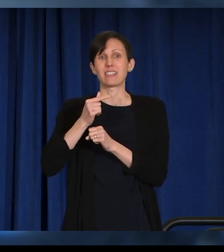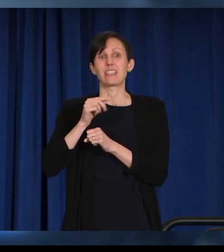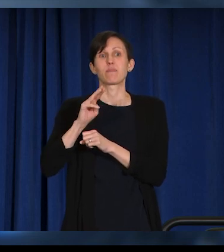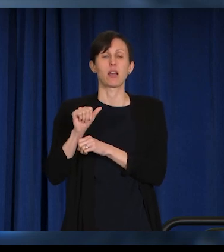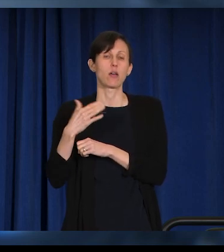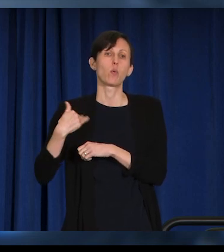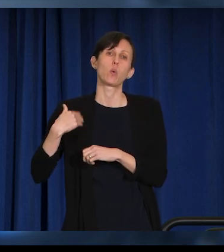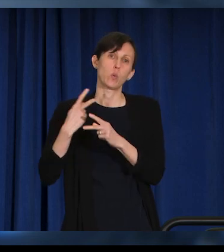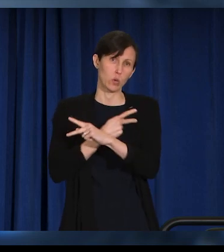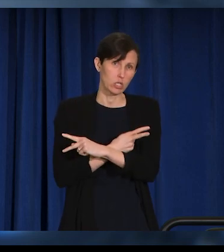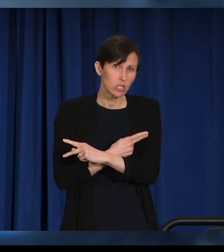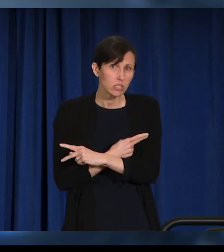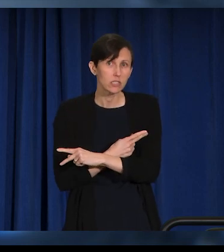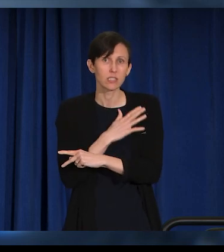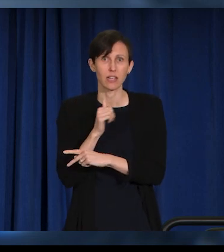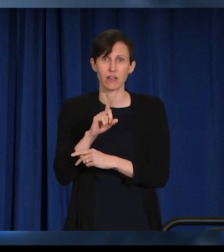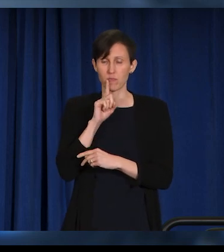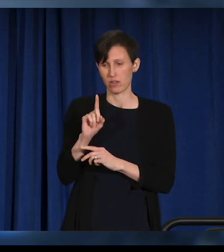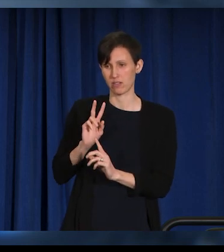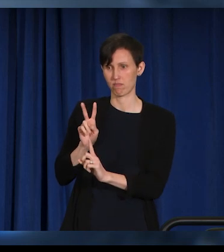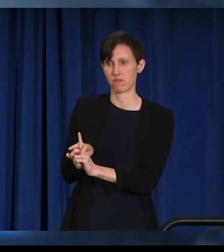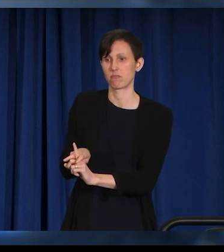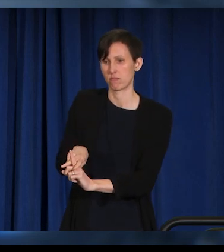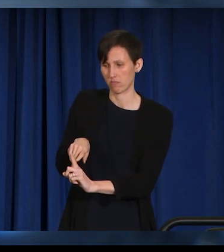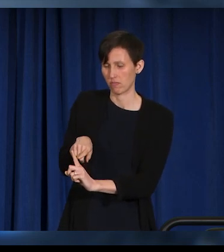on recipients.